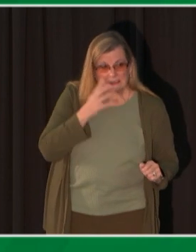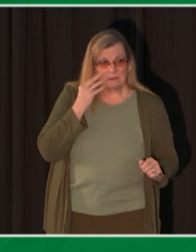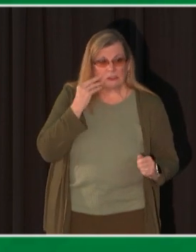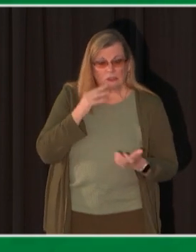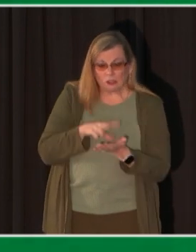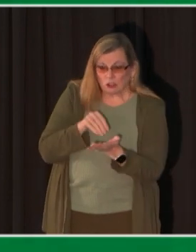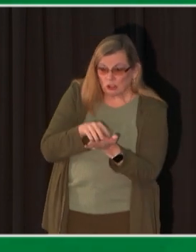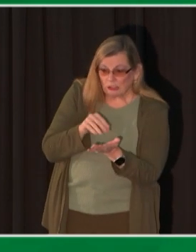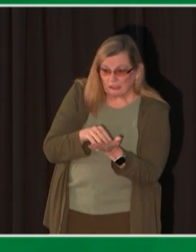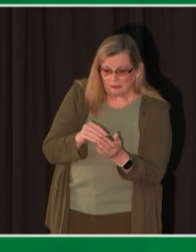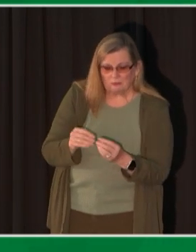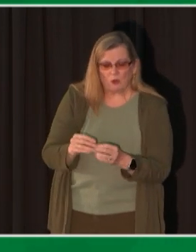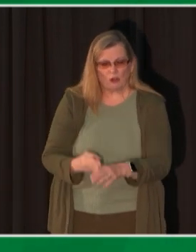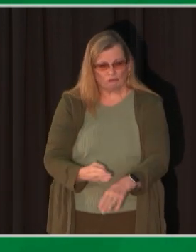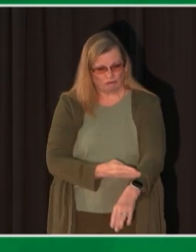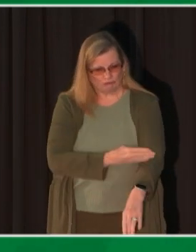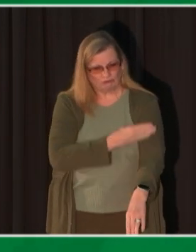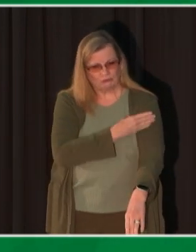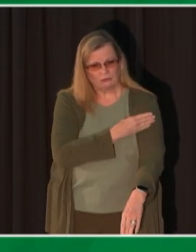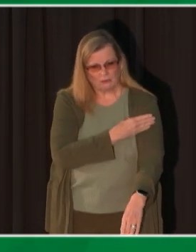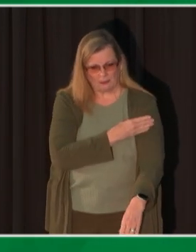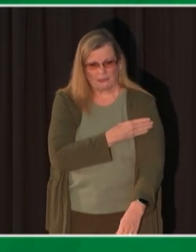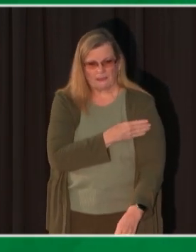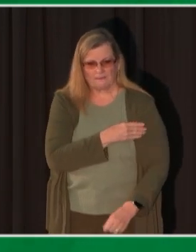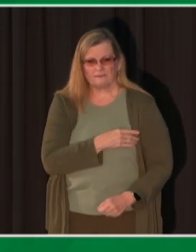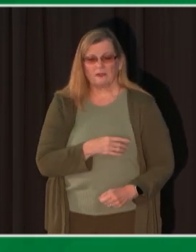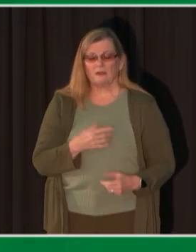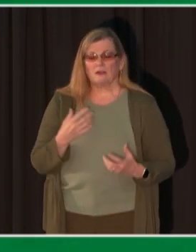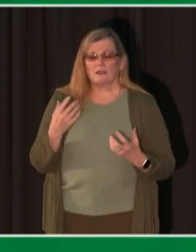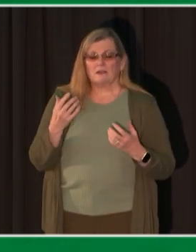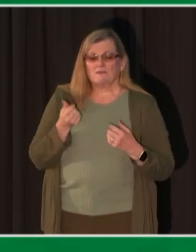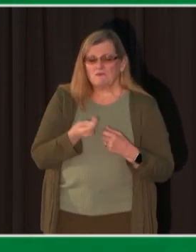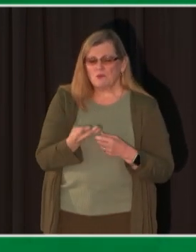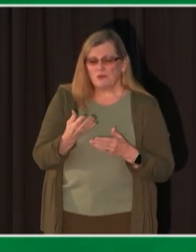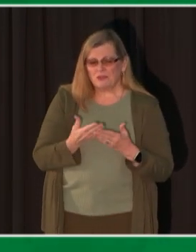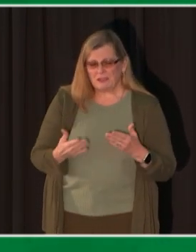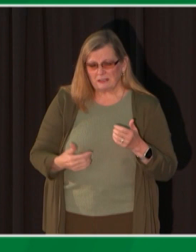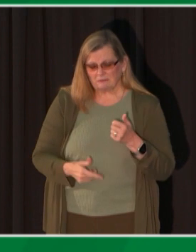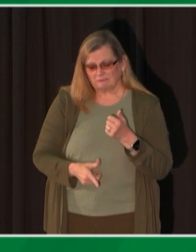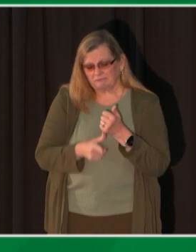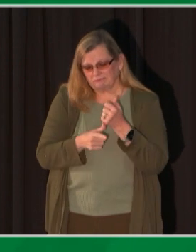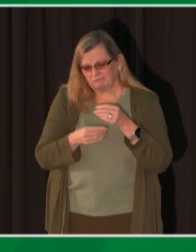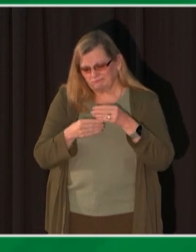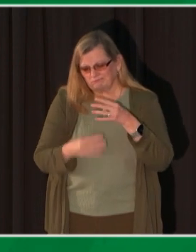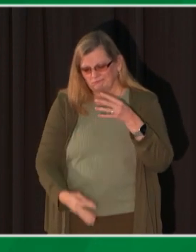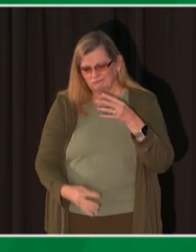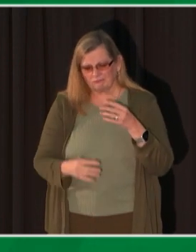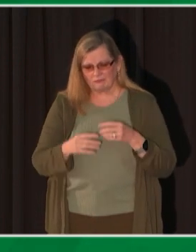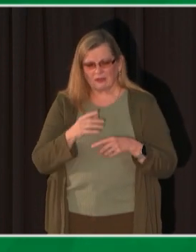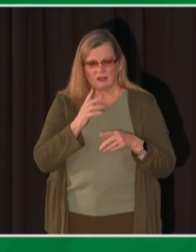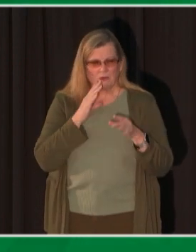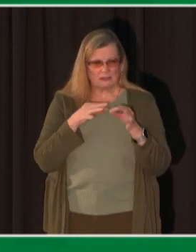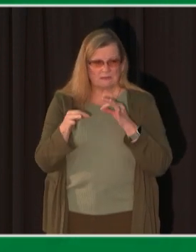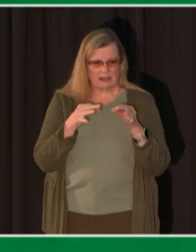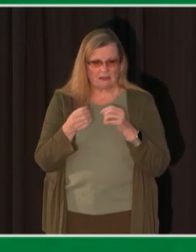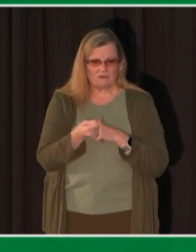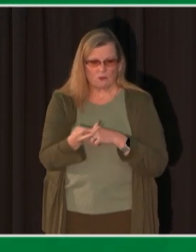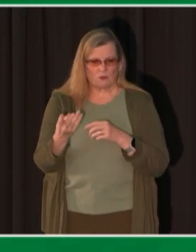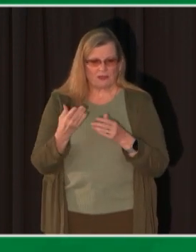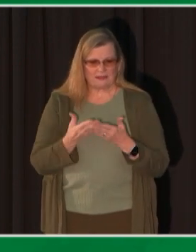things, and I know the Chancellor will add to this, about what we have been doing around learning at